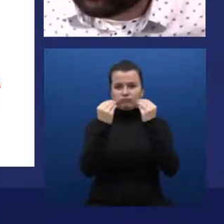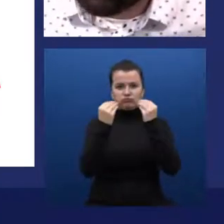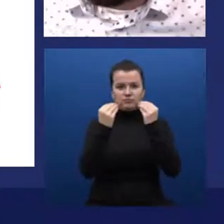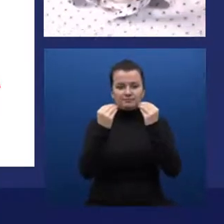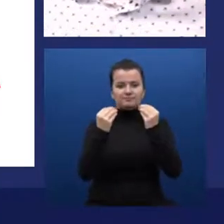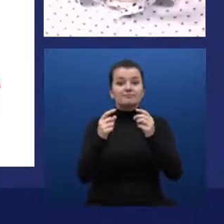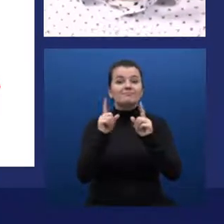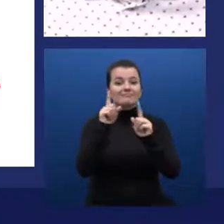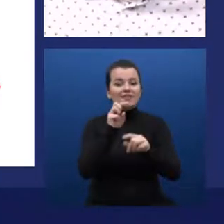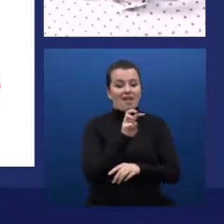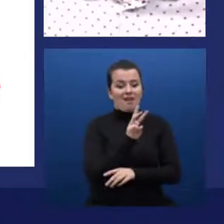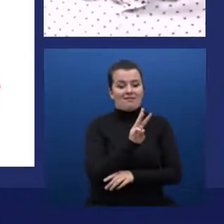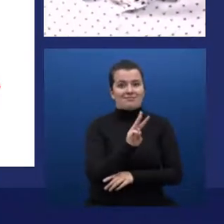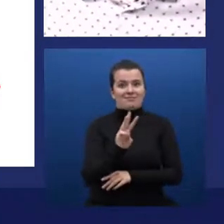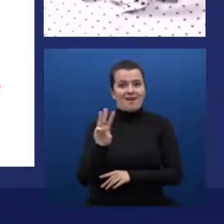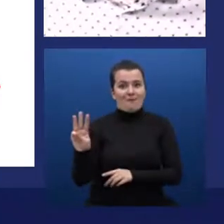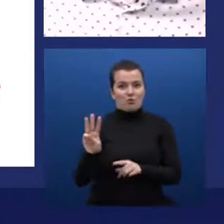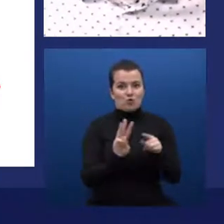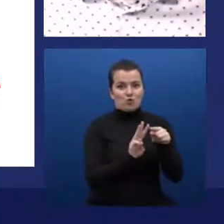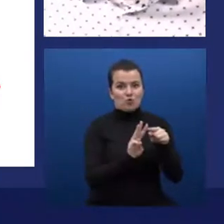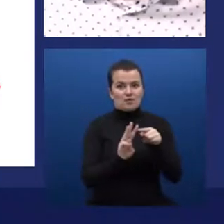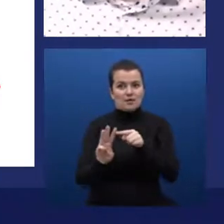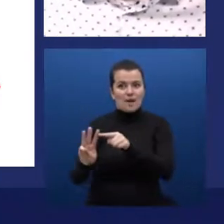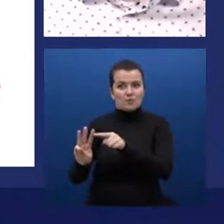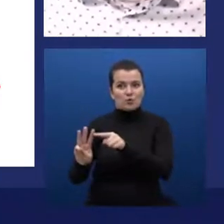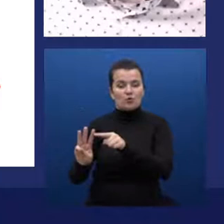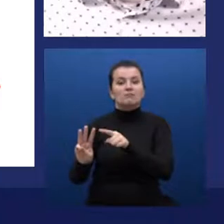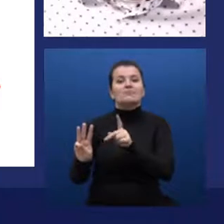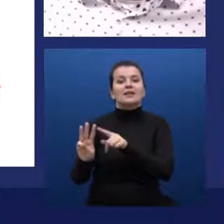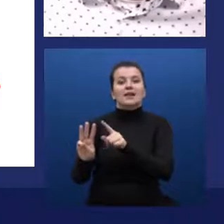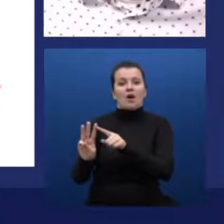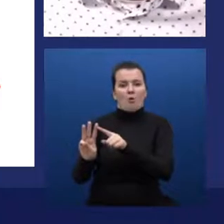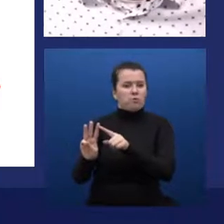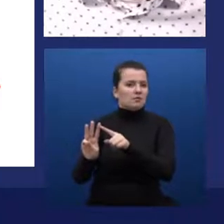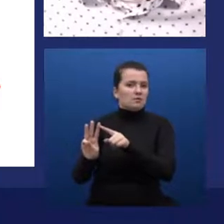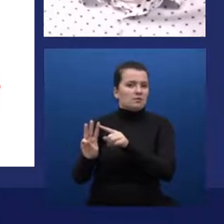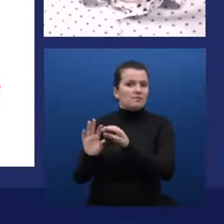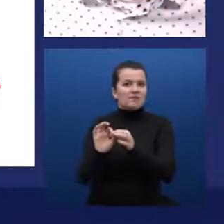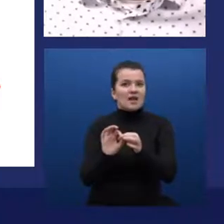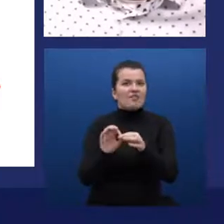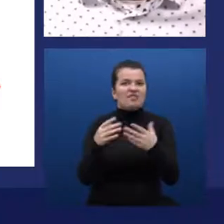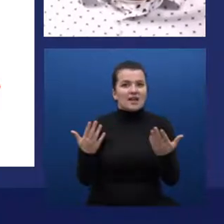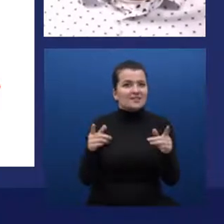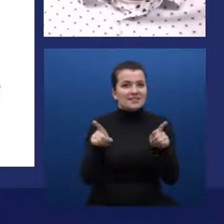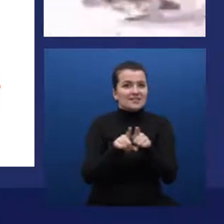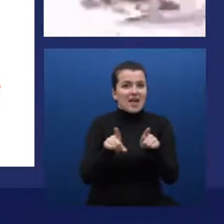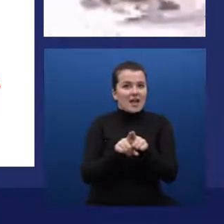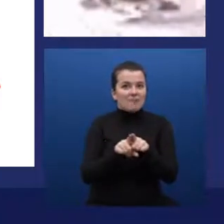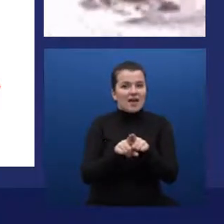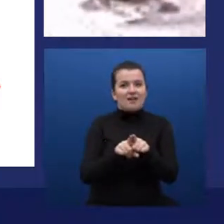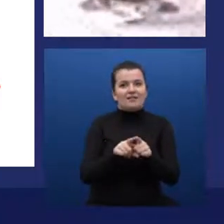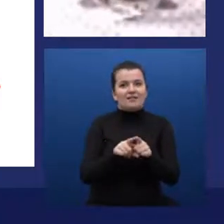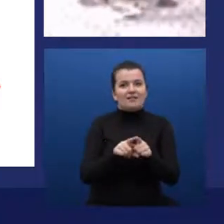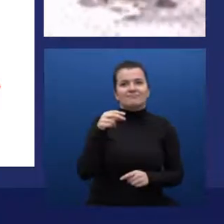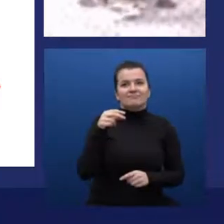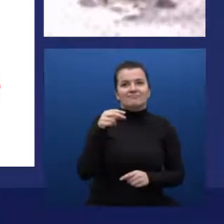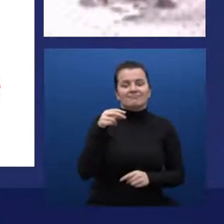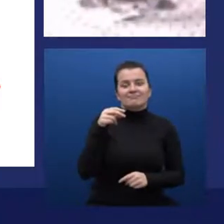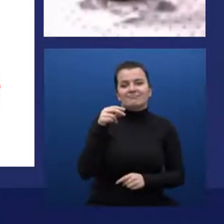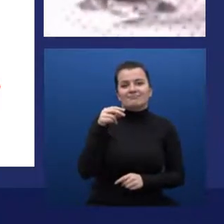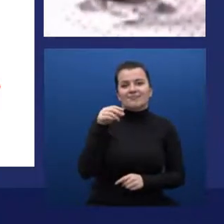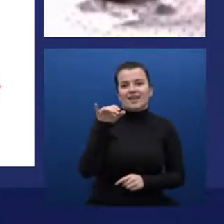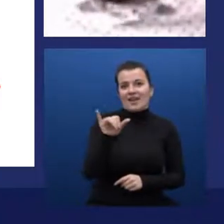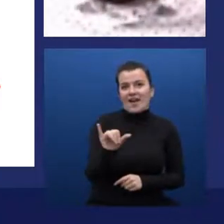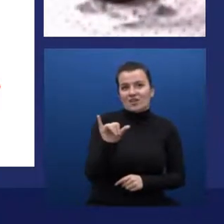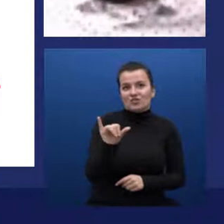we just formulated, given this pixel, is that h of x, right? We've basically constructed one such that